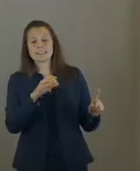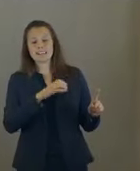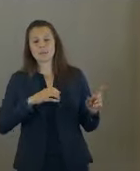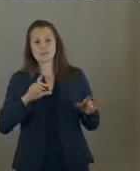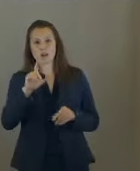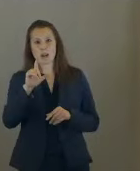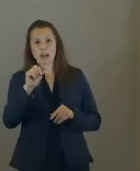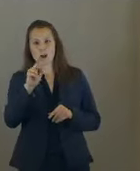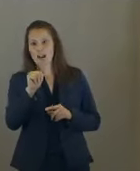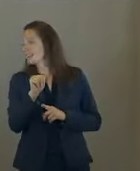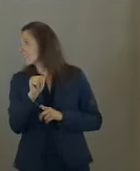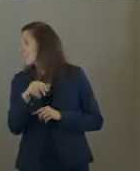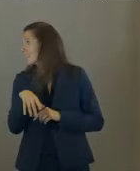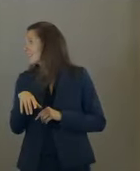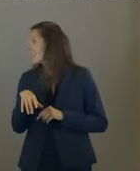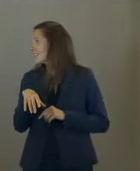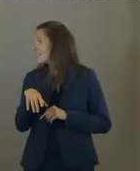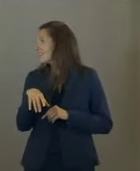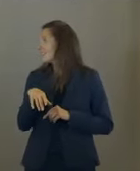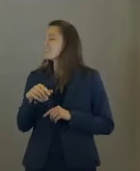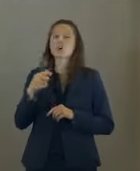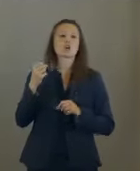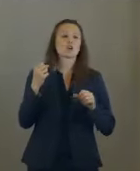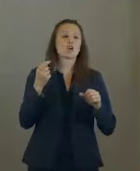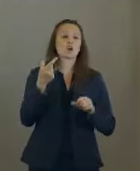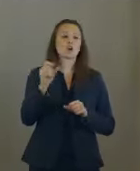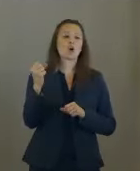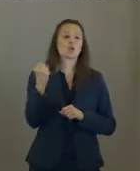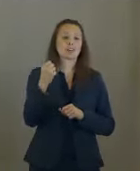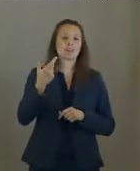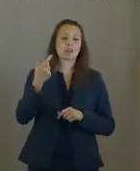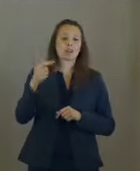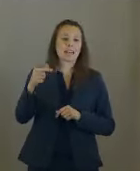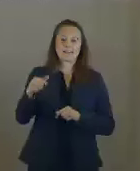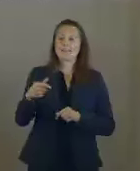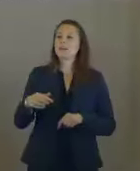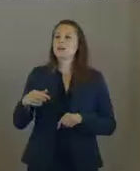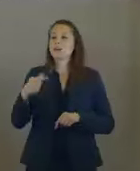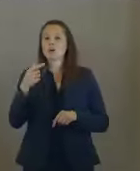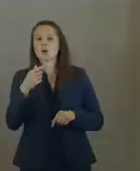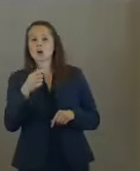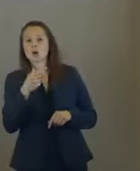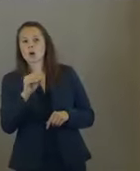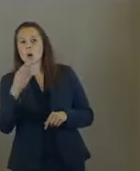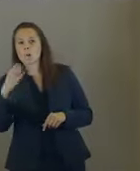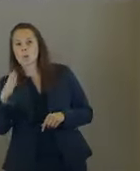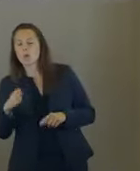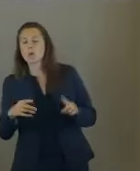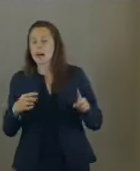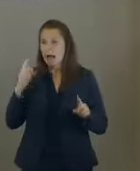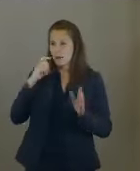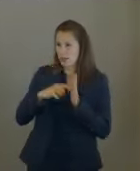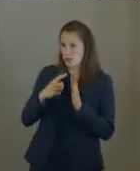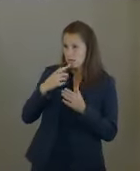green. They go green, Mhm. go blue. I noticed how you said that very quietly. Yeah.